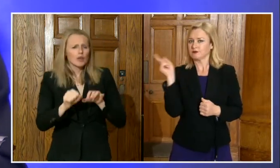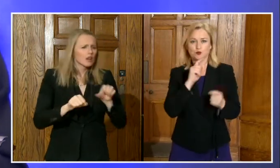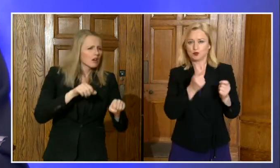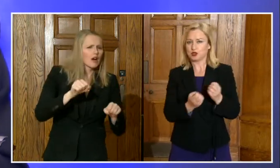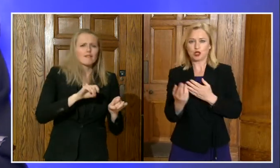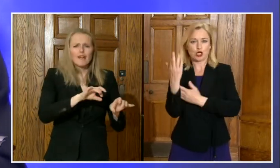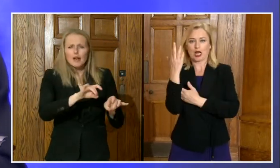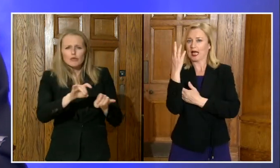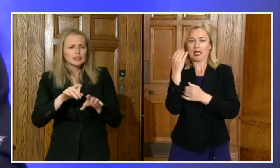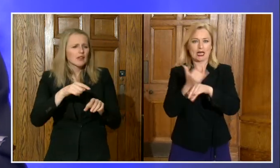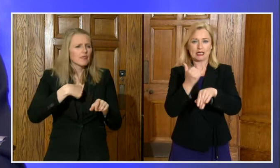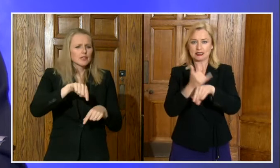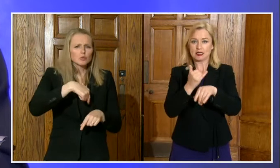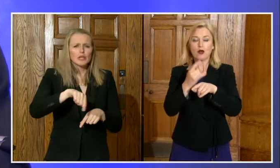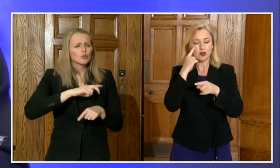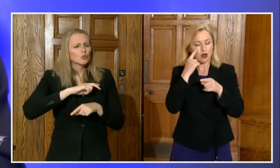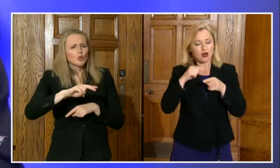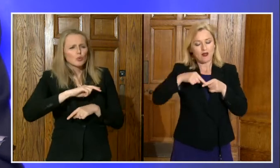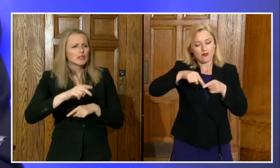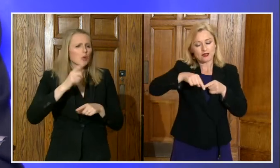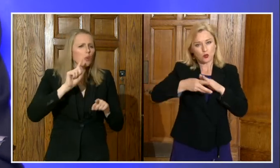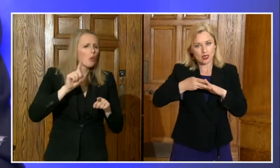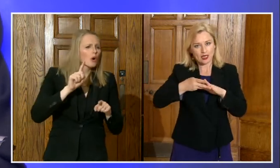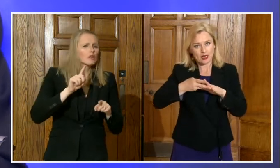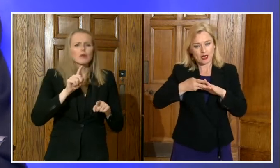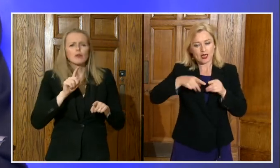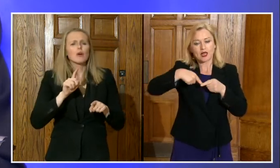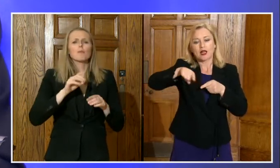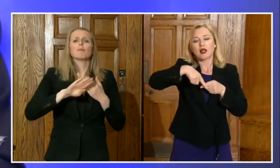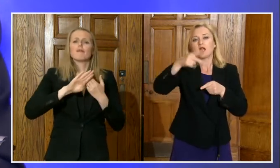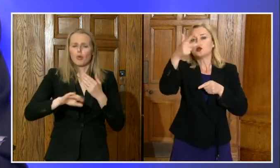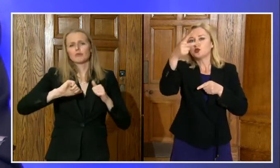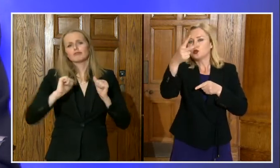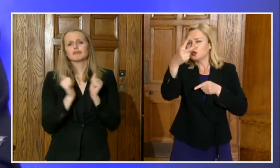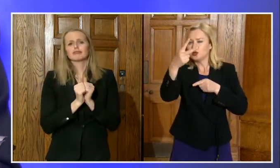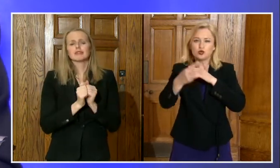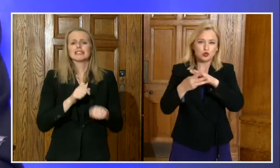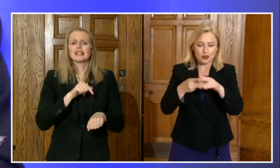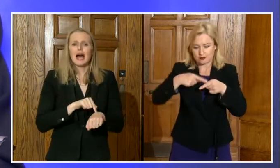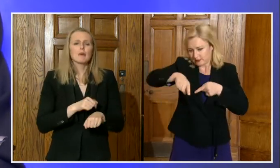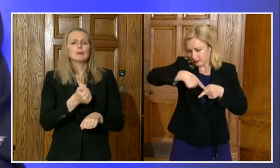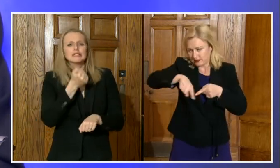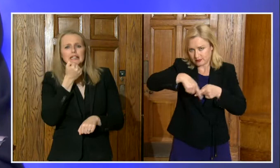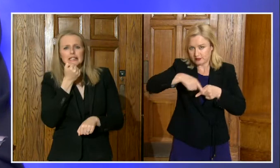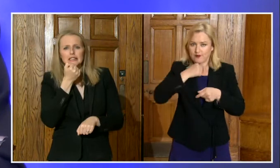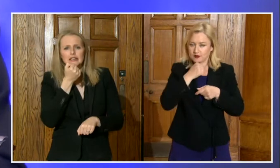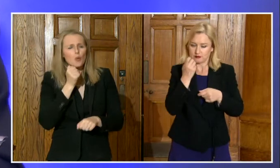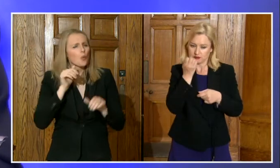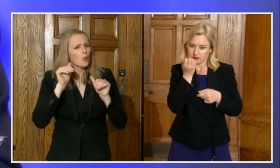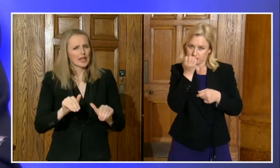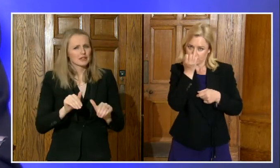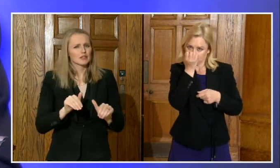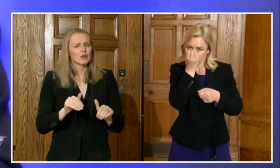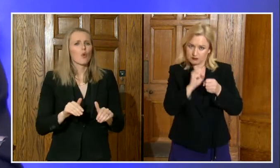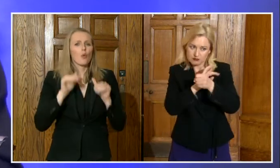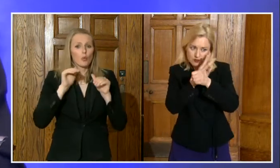Ireland within the next week, within the next fortnight, before we start putting timetables in place. Let's have the current conversation, certainly, as to